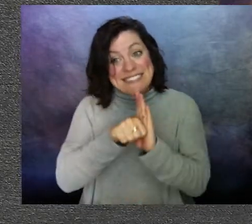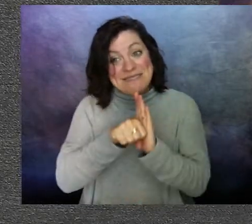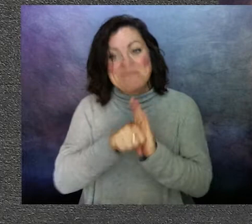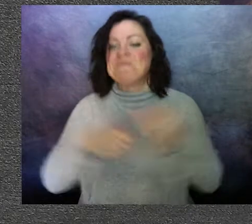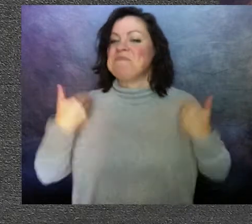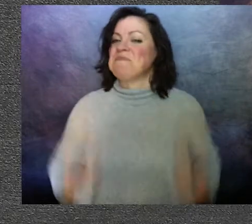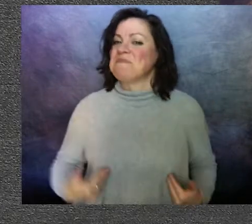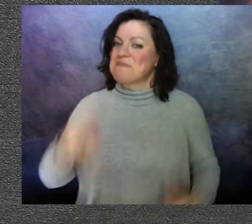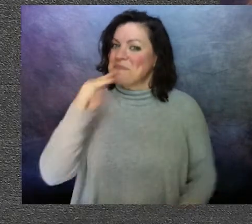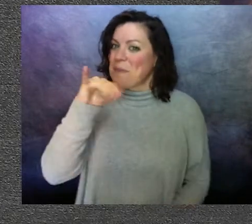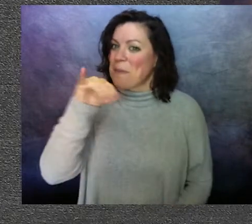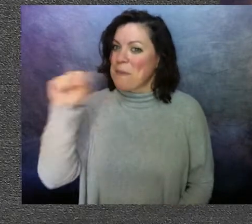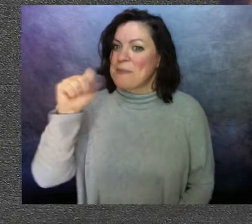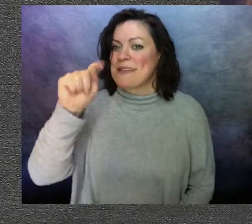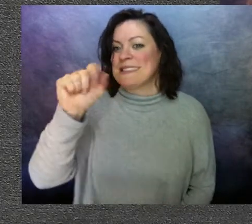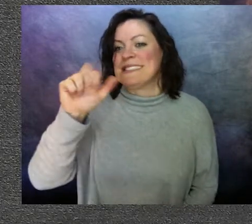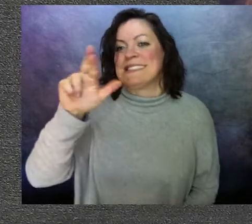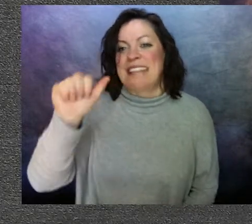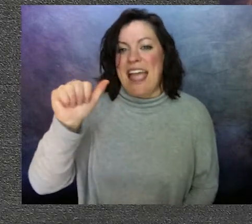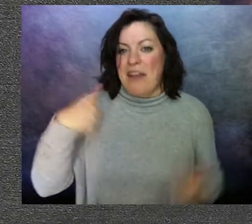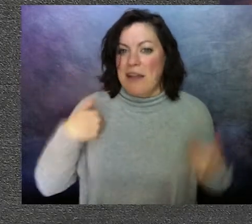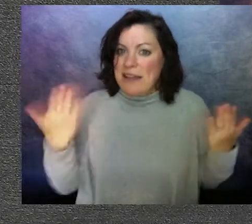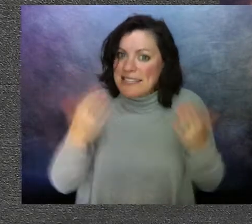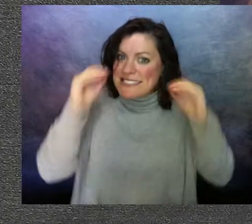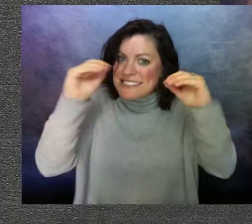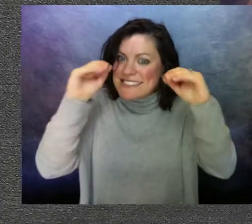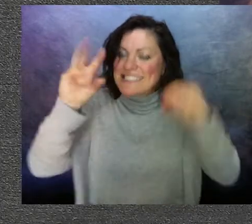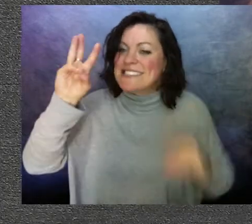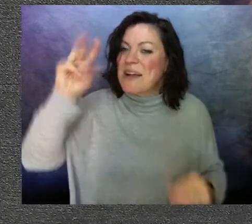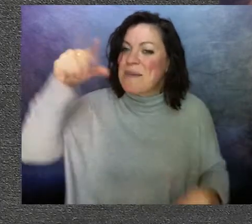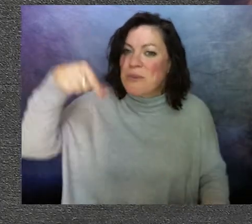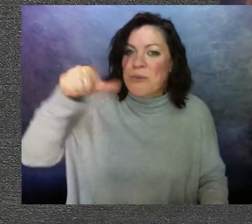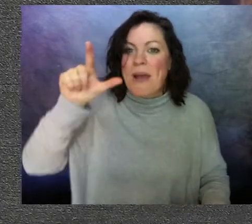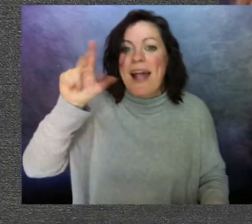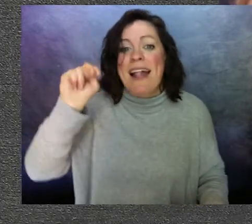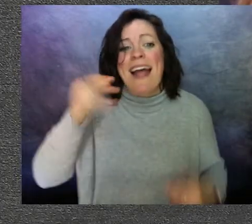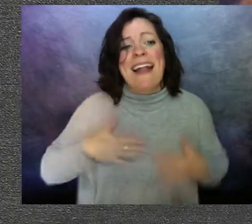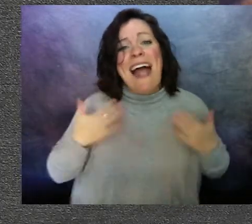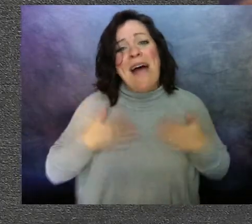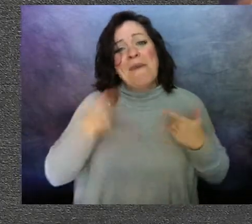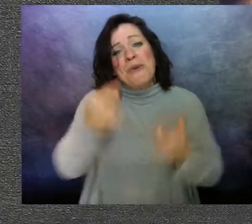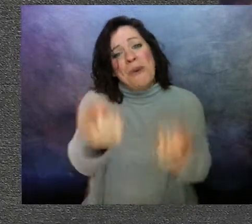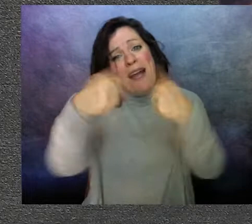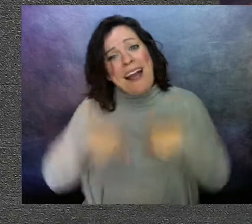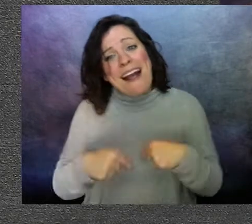Miss Tara. I'm a teacher for WQLN, and I am so happy you joined us today as we learn